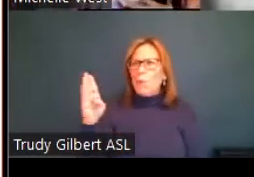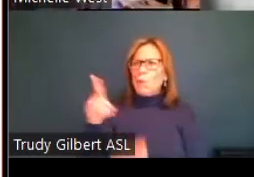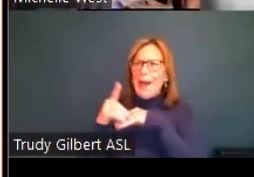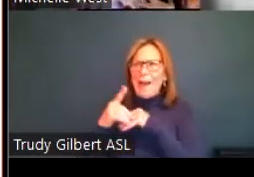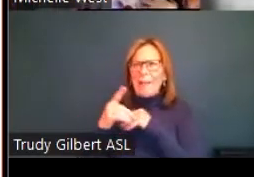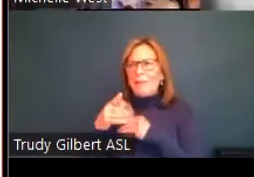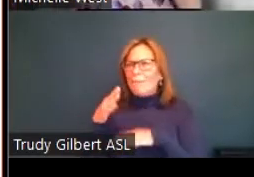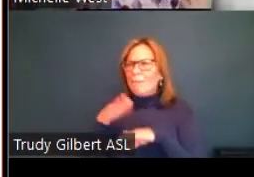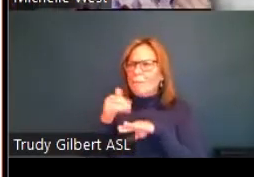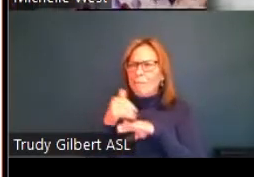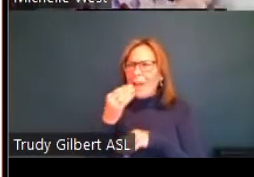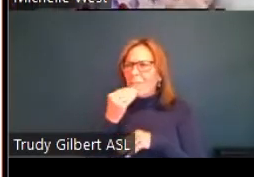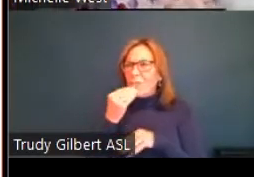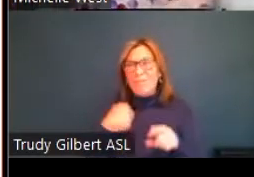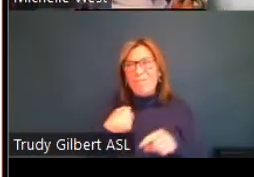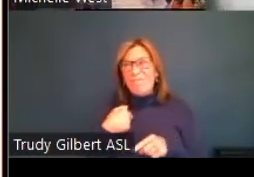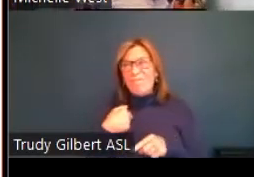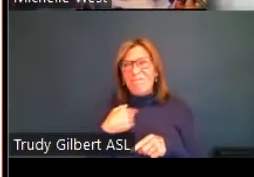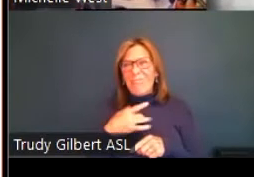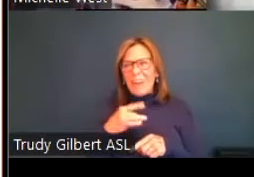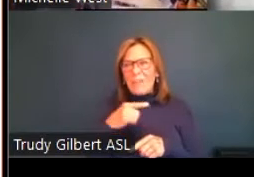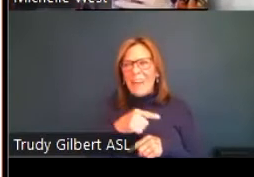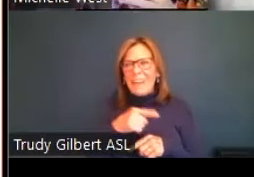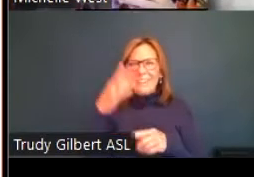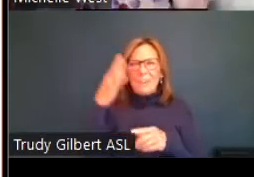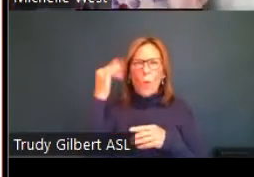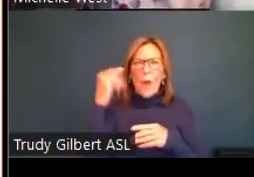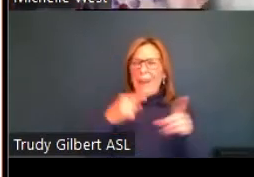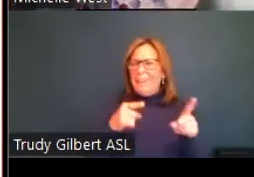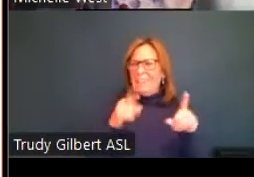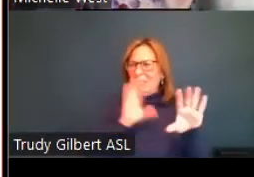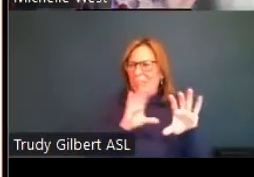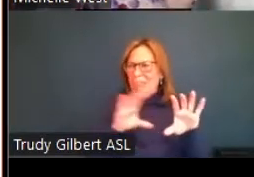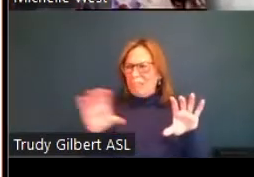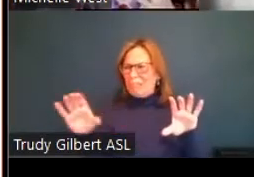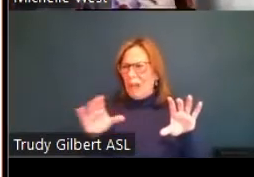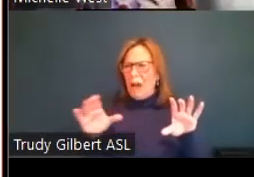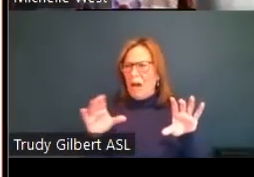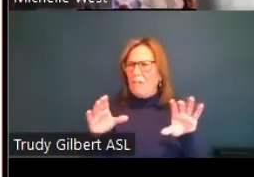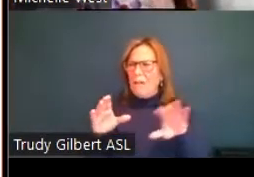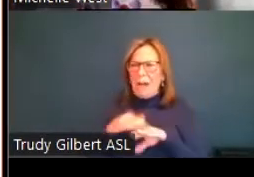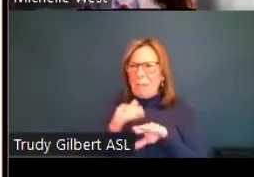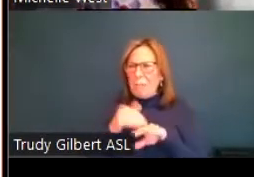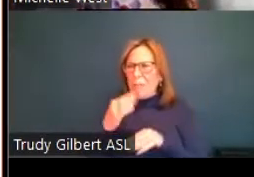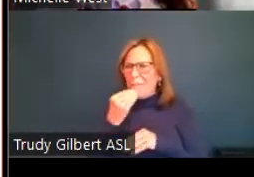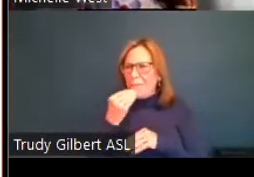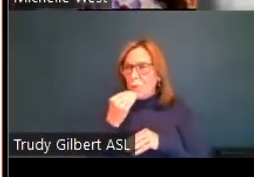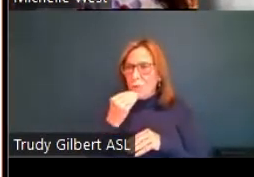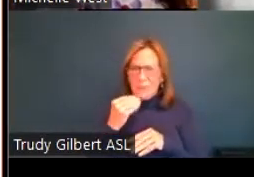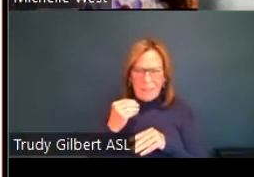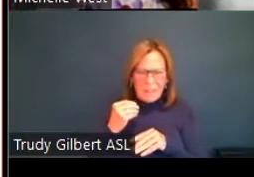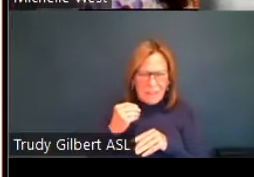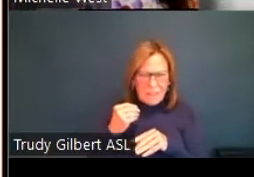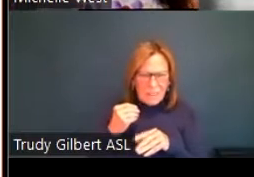personally don't like this because it's just got bags of pet food. The only one I know that would be maybe a pet, but it looks like a